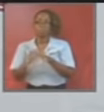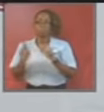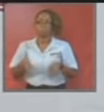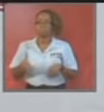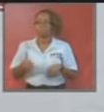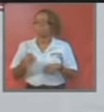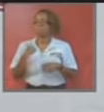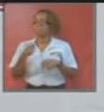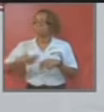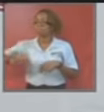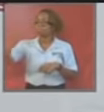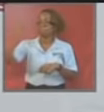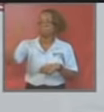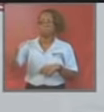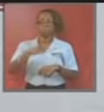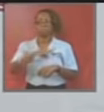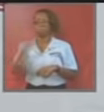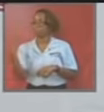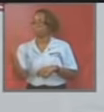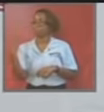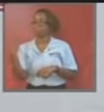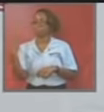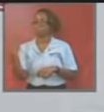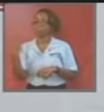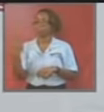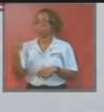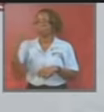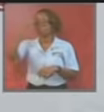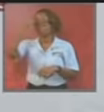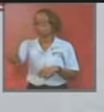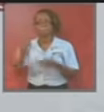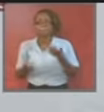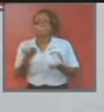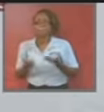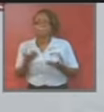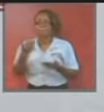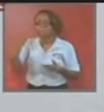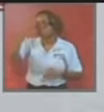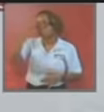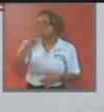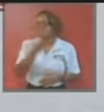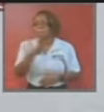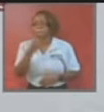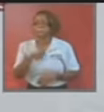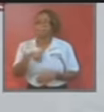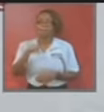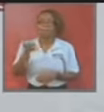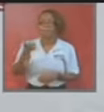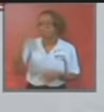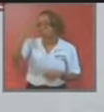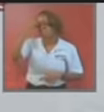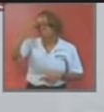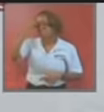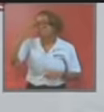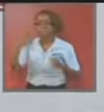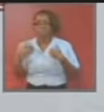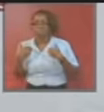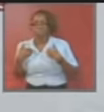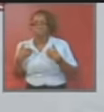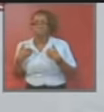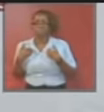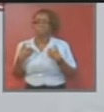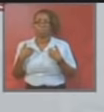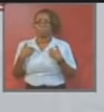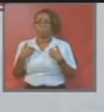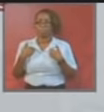disease because of comorbidities, because of increased age, because of occupation. They may be at higher risk of exposure.